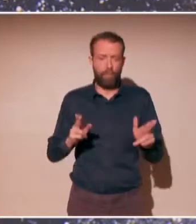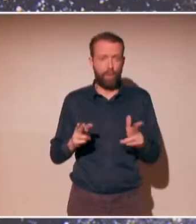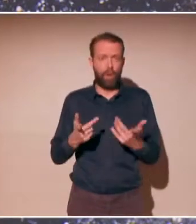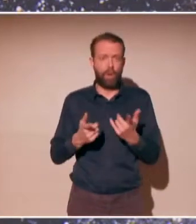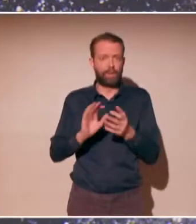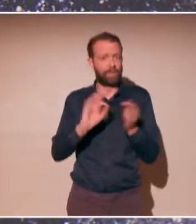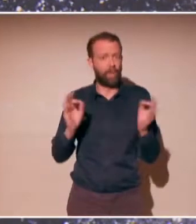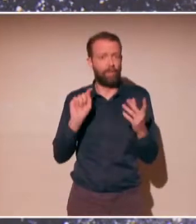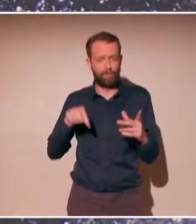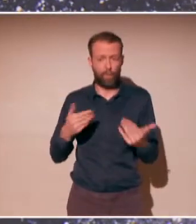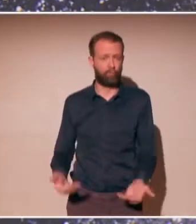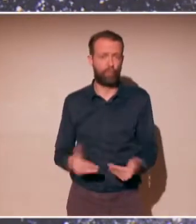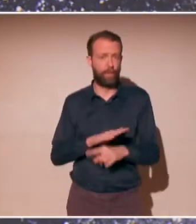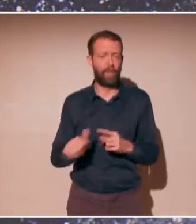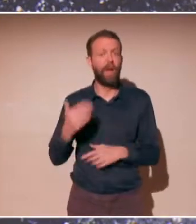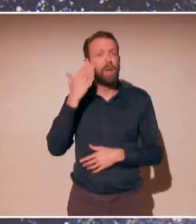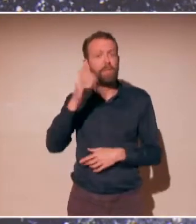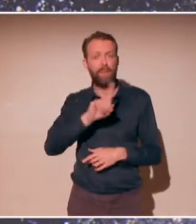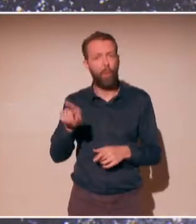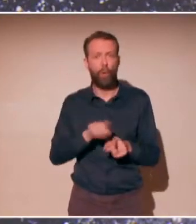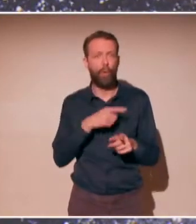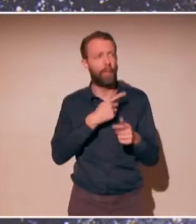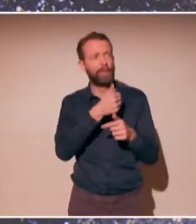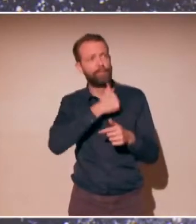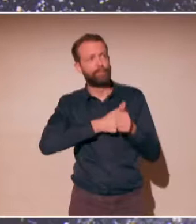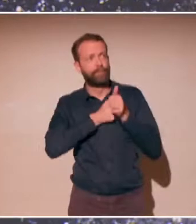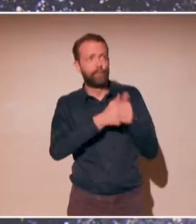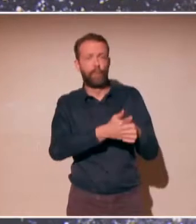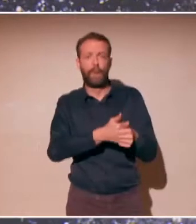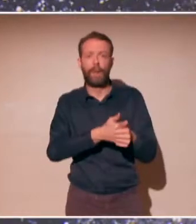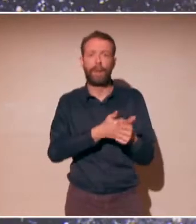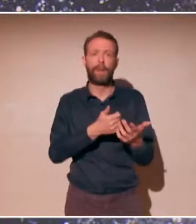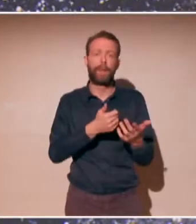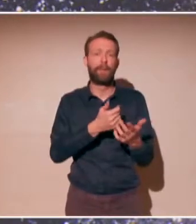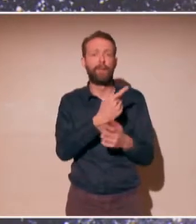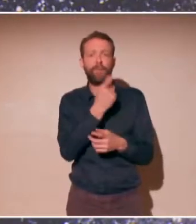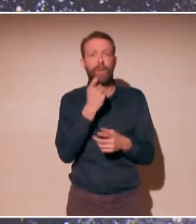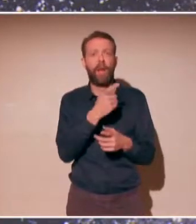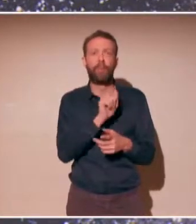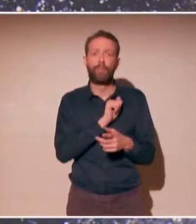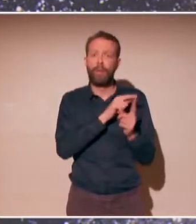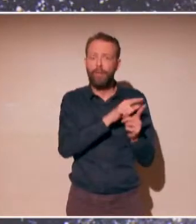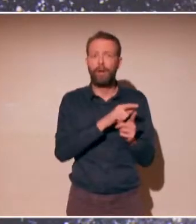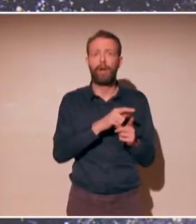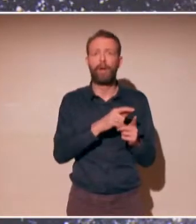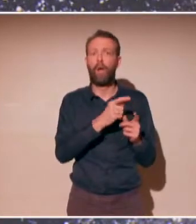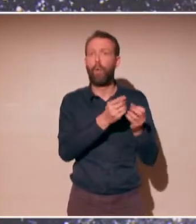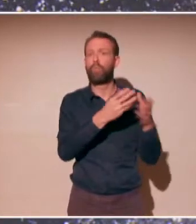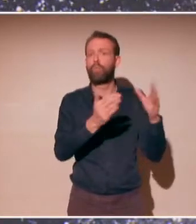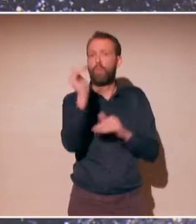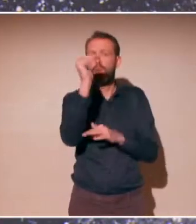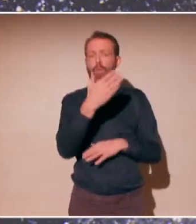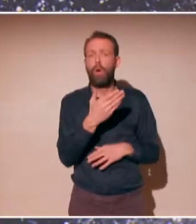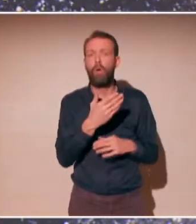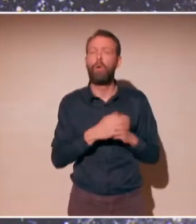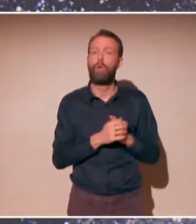done so in the past, and the time has come to do so again. Otherwise, we will simply have to watch